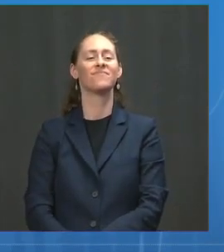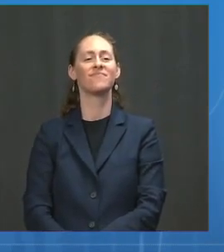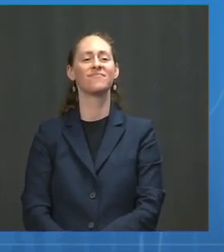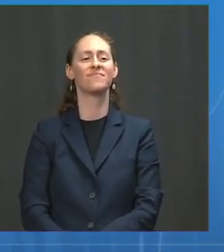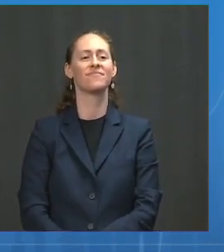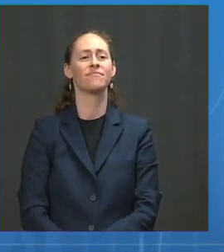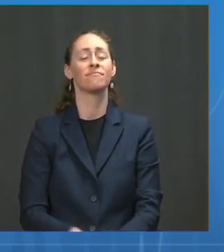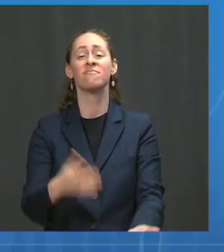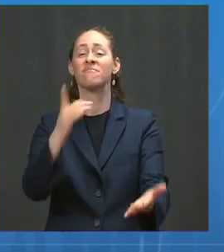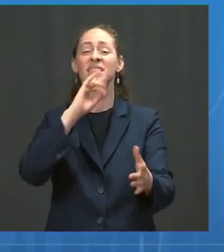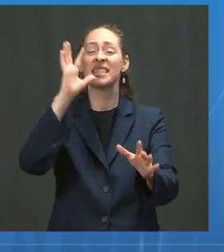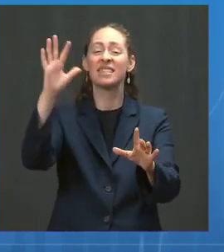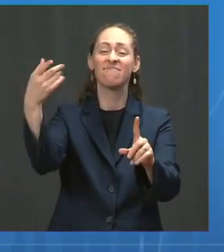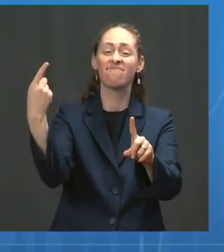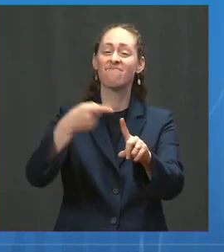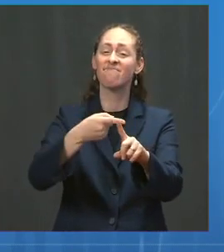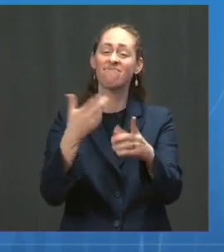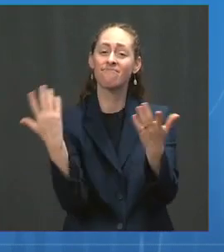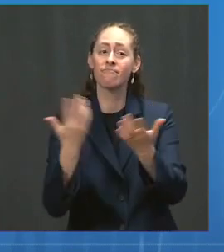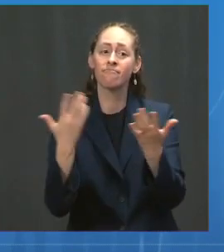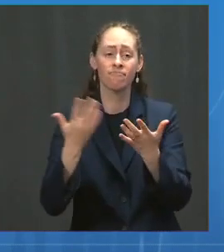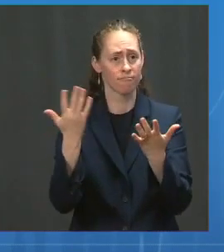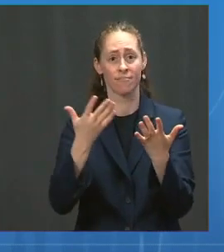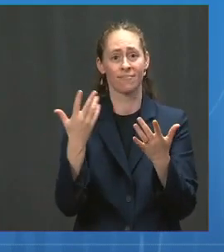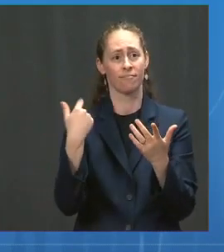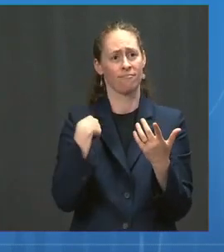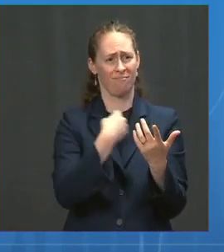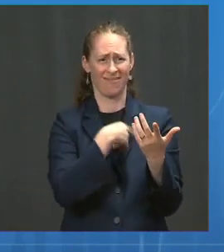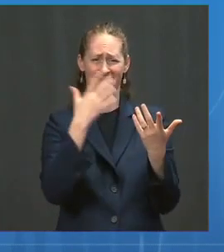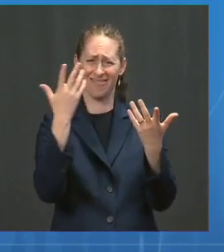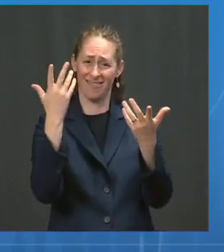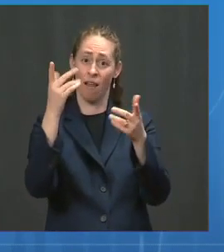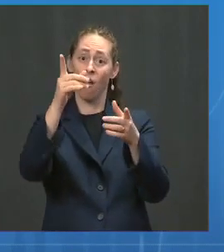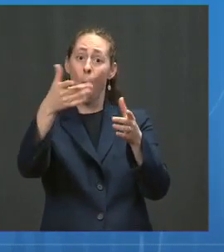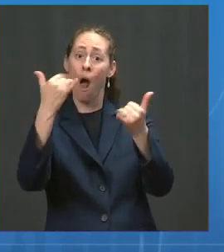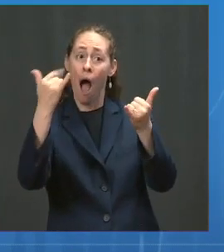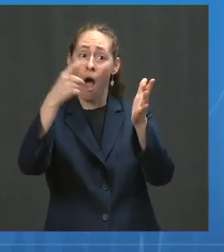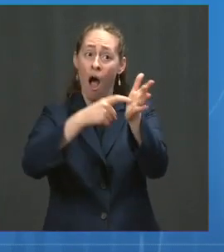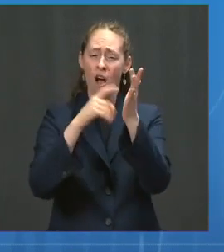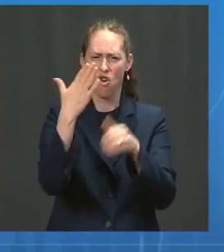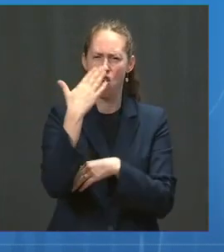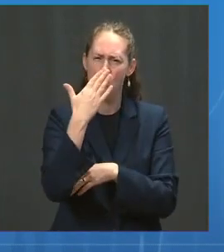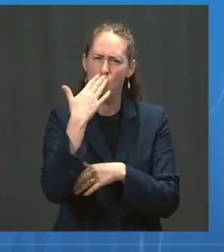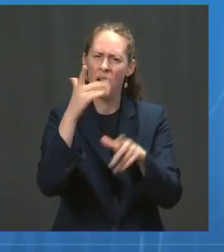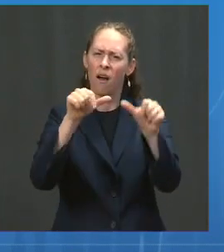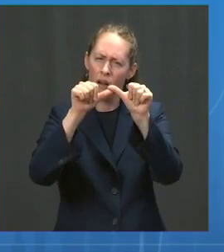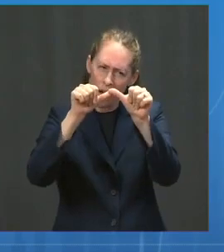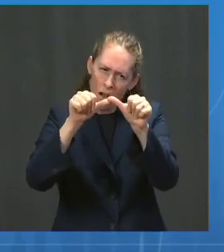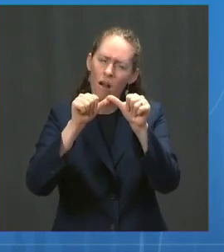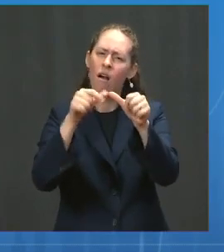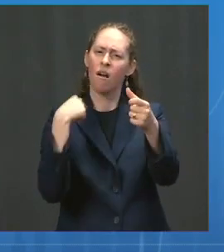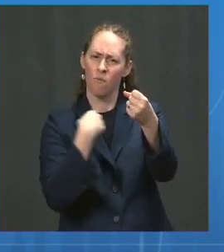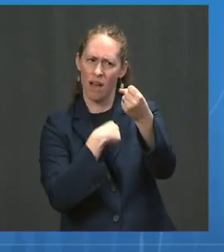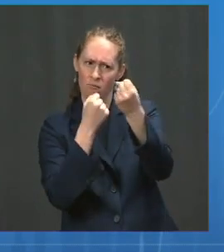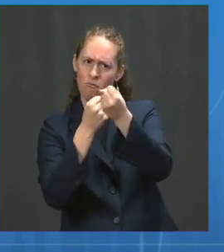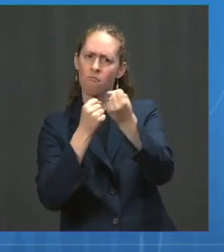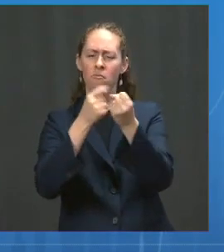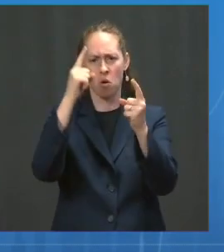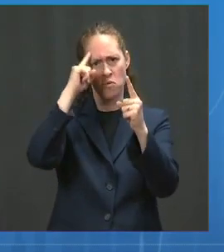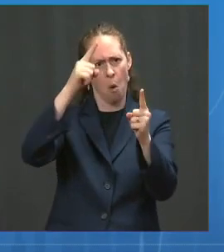simple. We support these vaccination requirements to protect workers, communities, and the country.